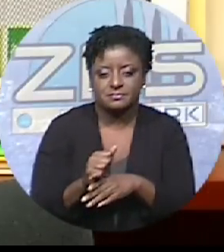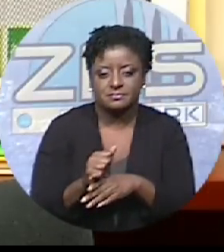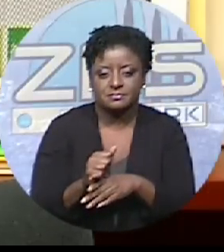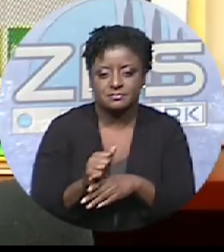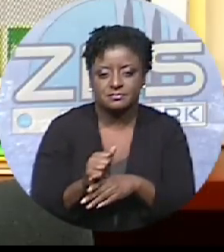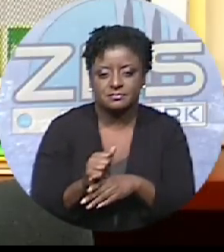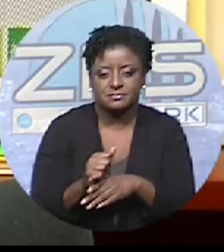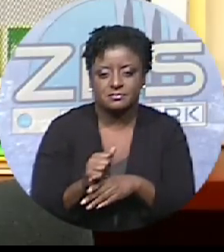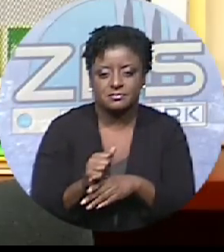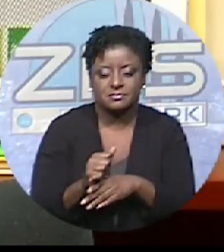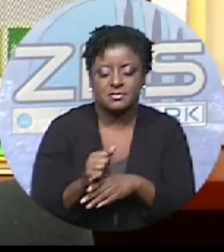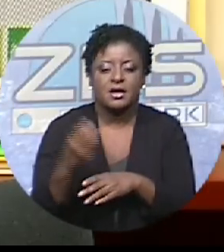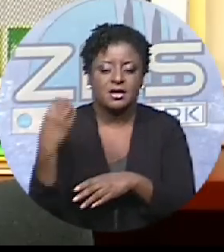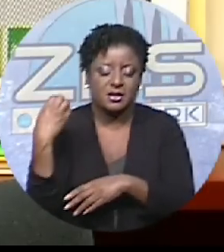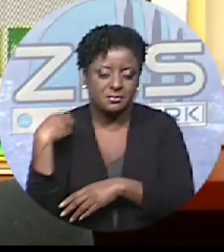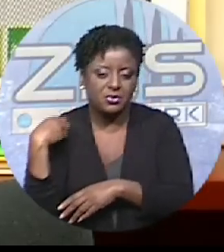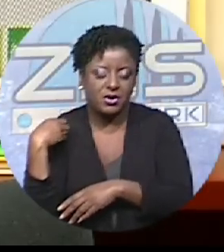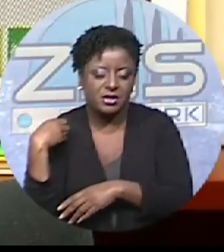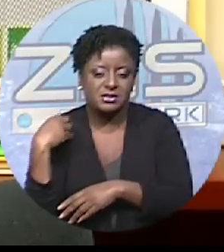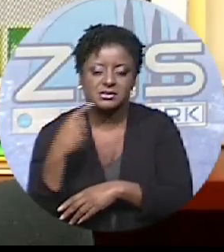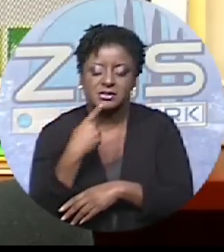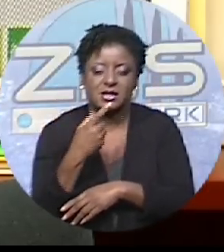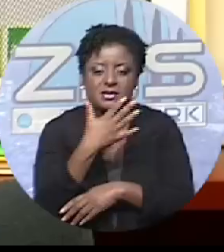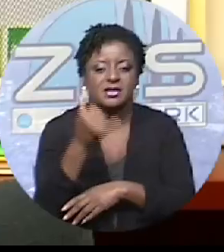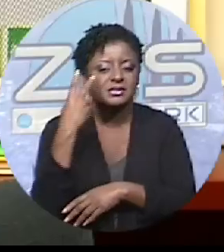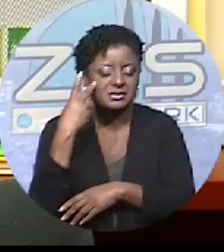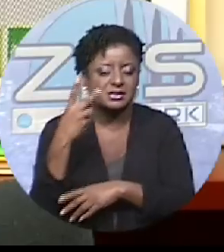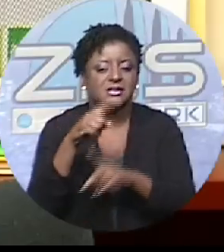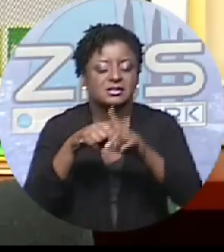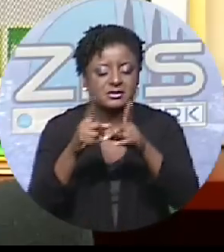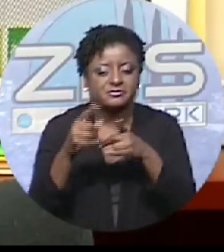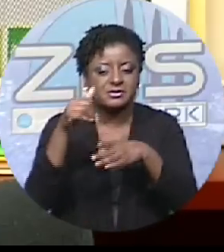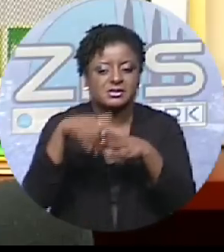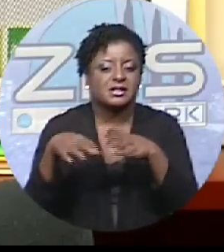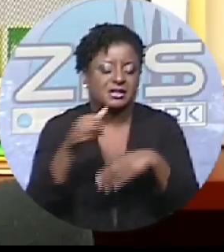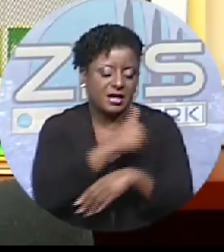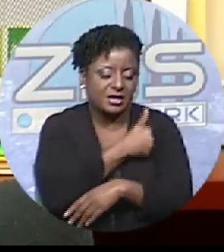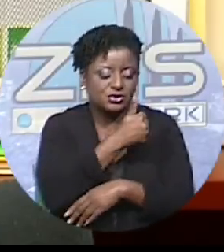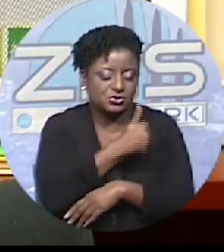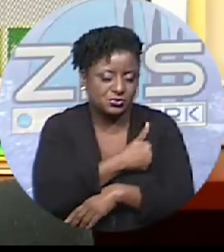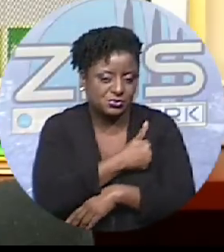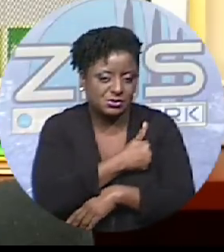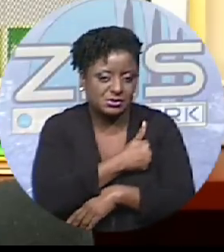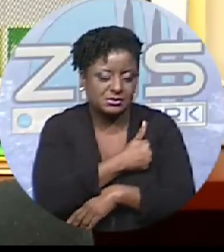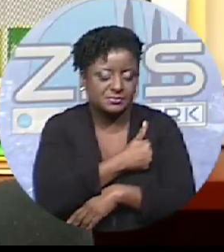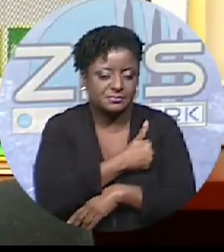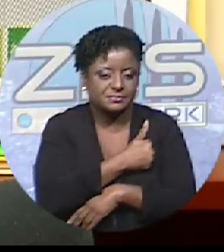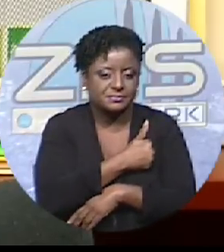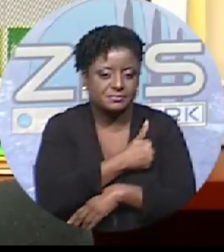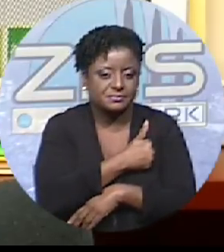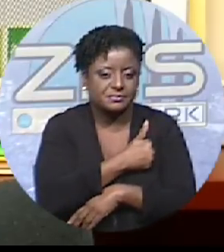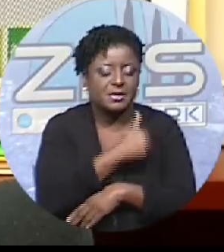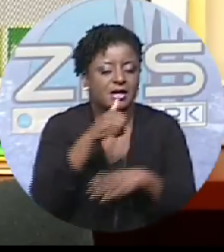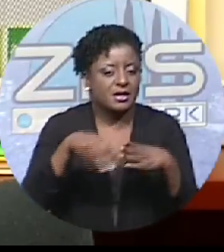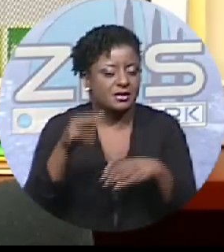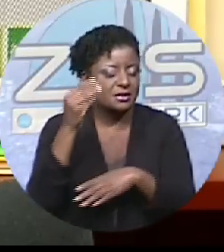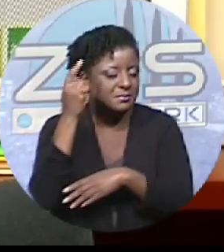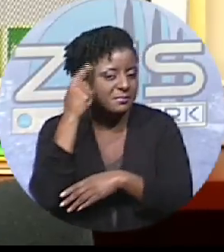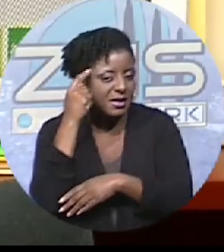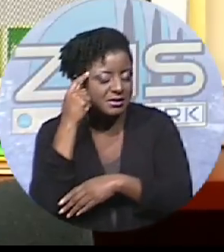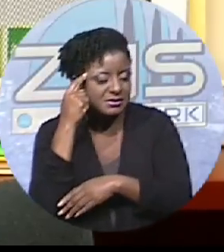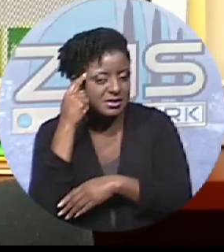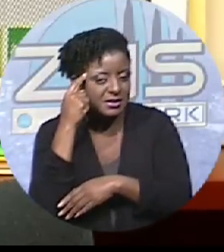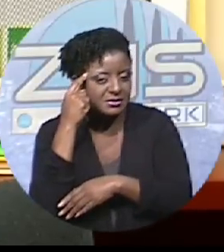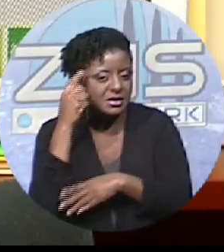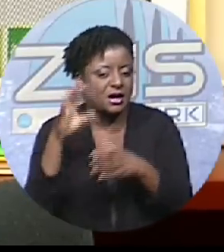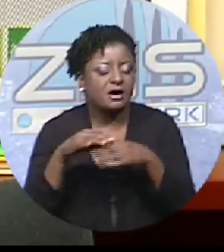employers are telling us that they're seeing a difference in the attitude, in the mindset of these